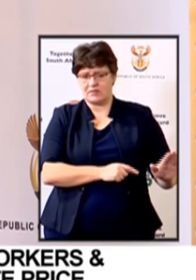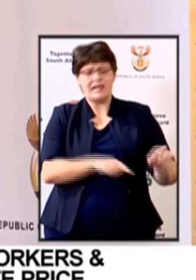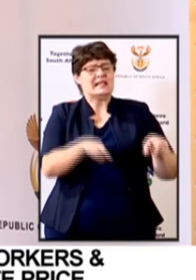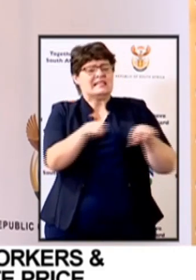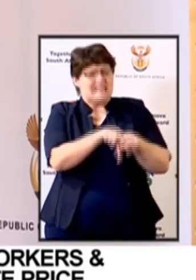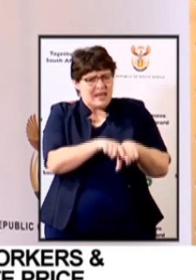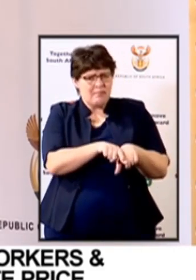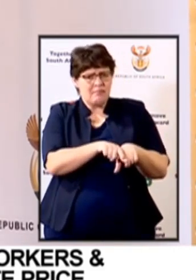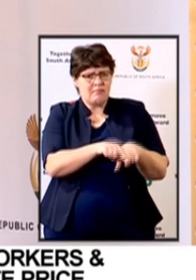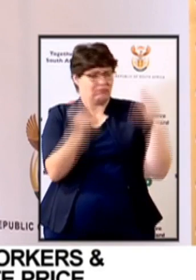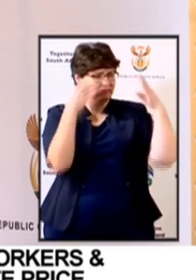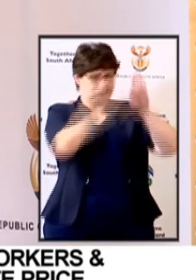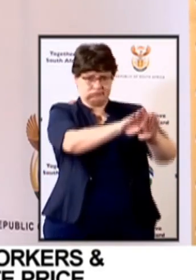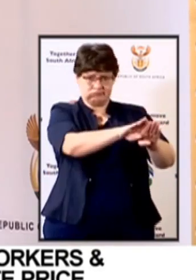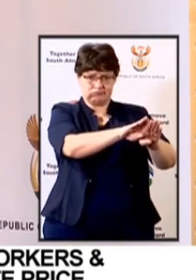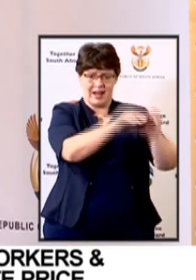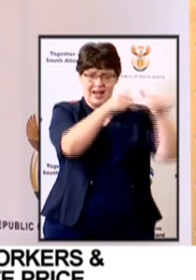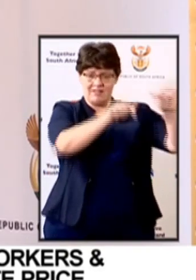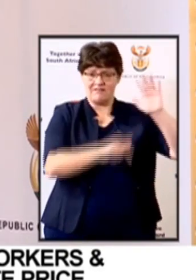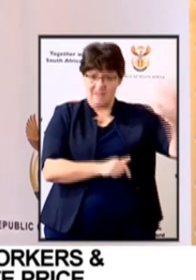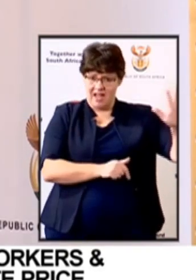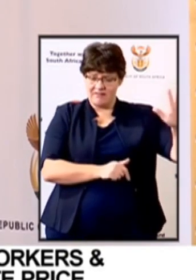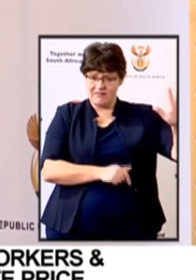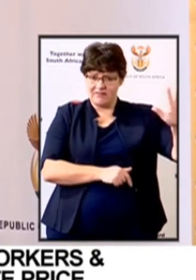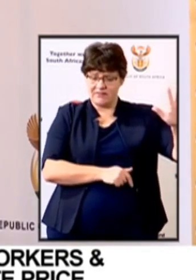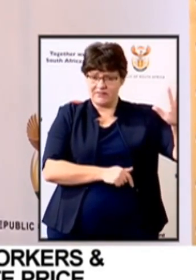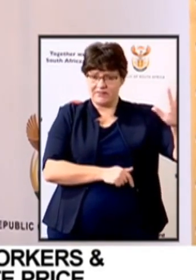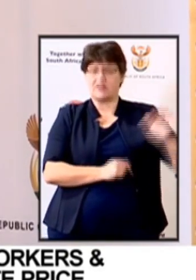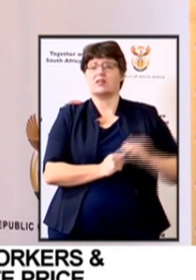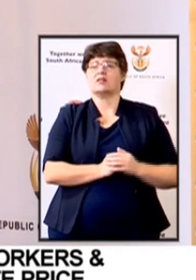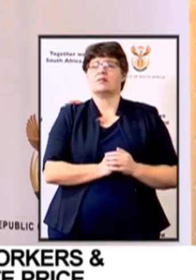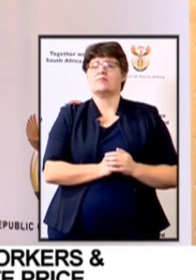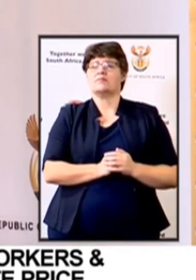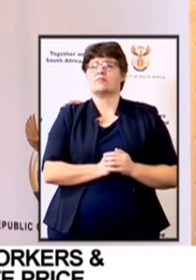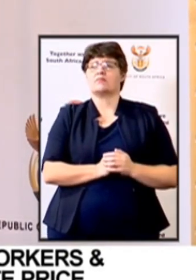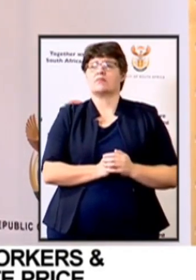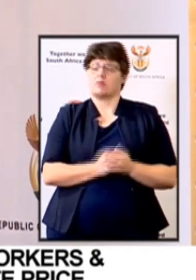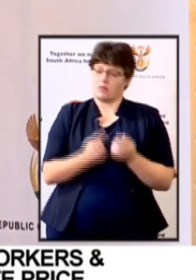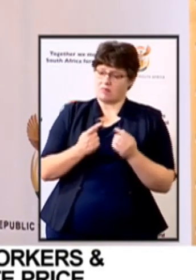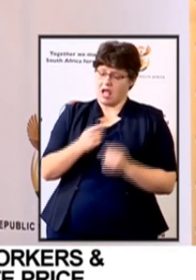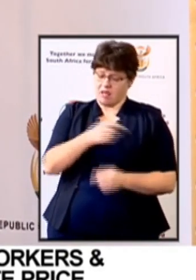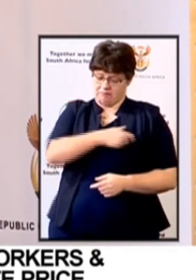that time, at the declaration of the state of disaster,